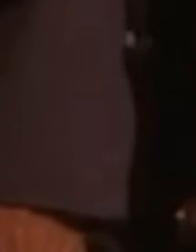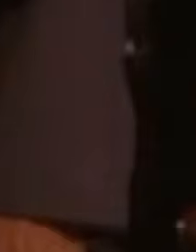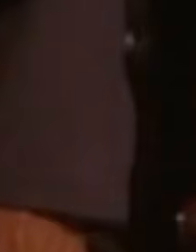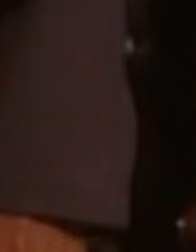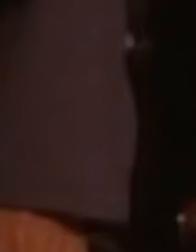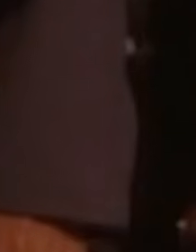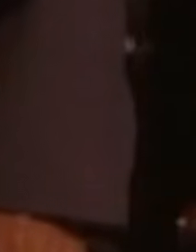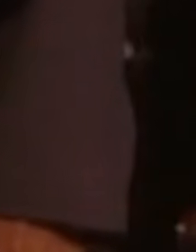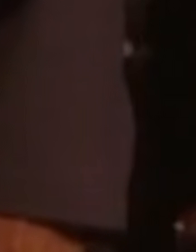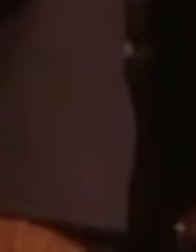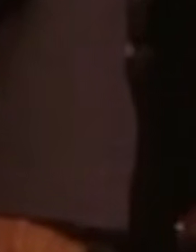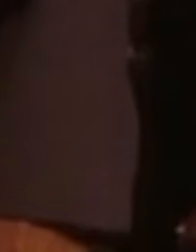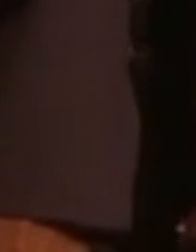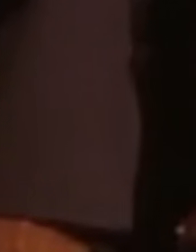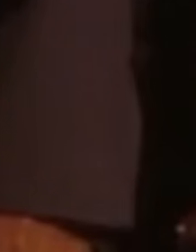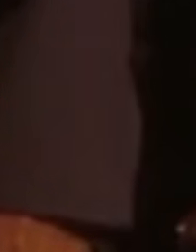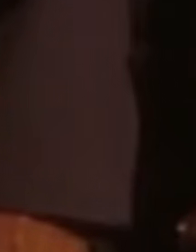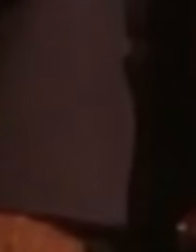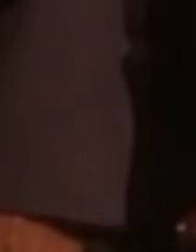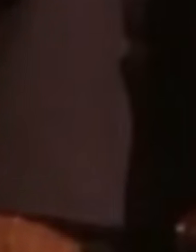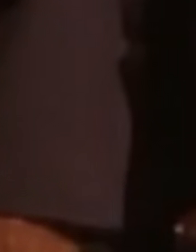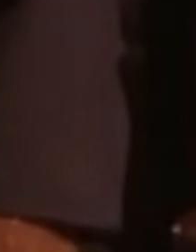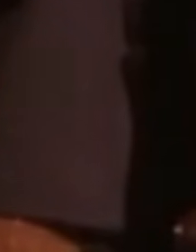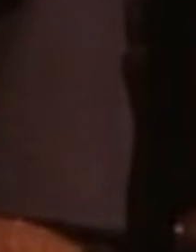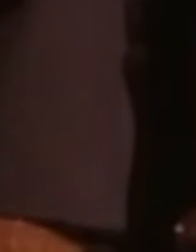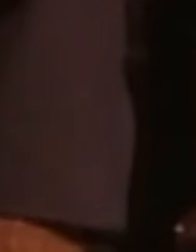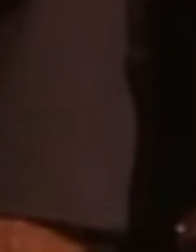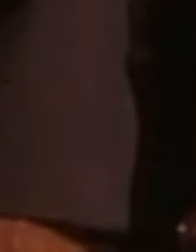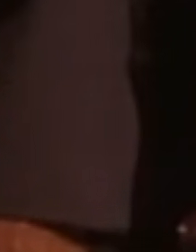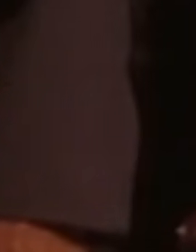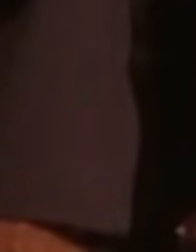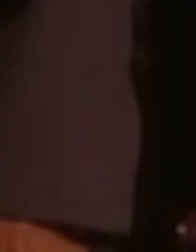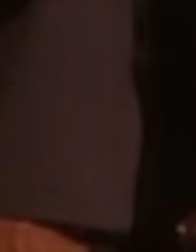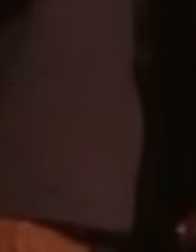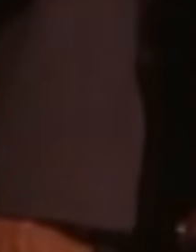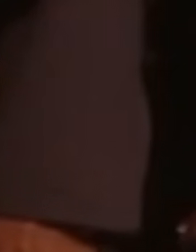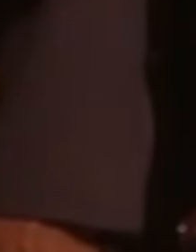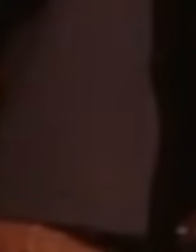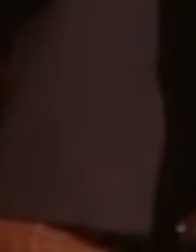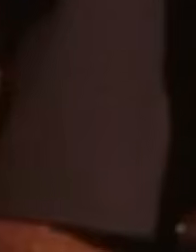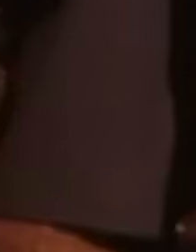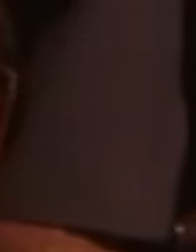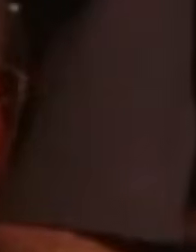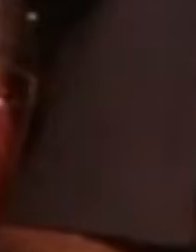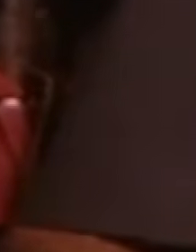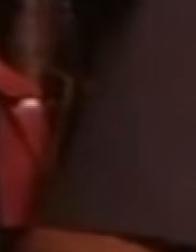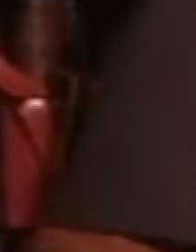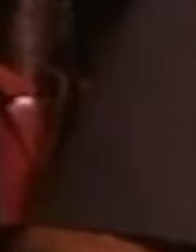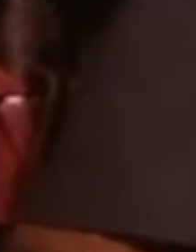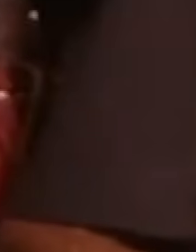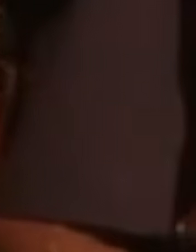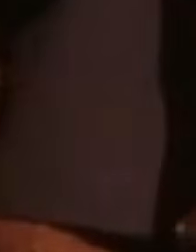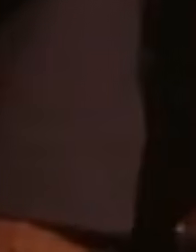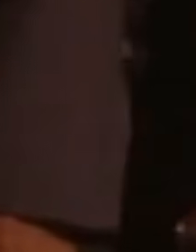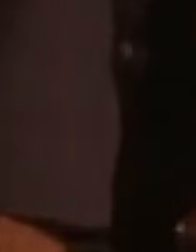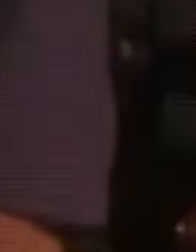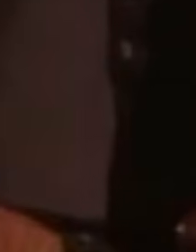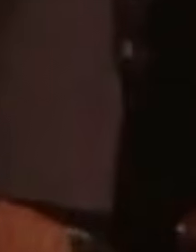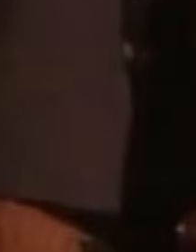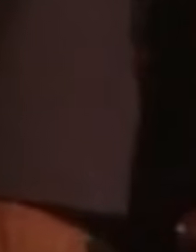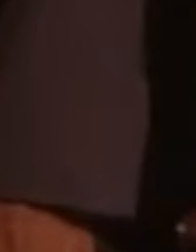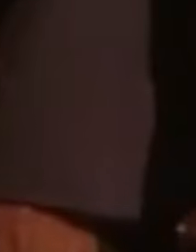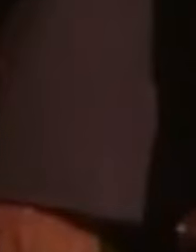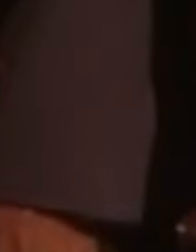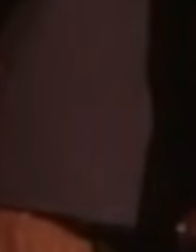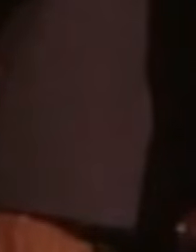with a great joy and a jubilation because our deepest